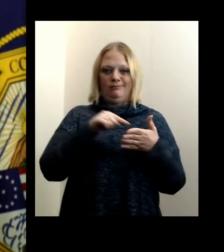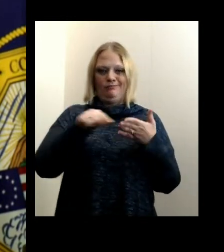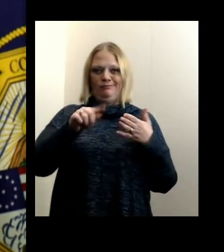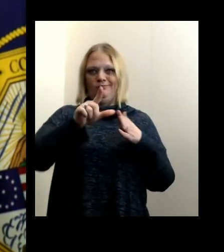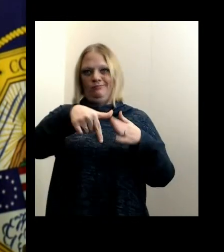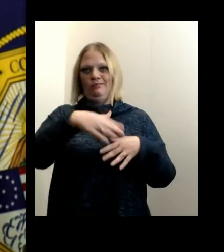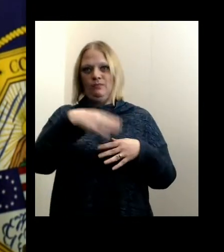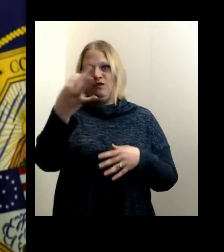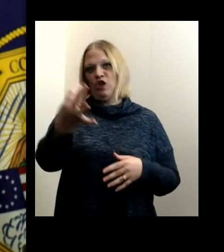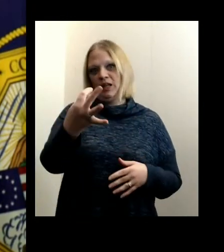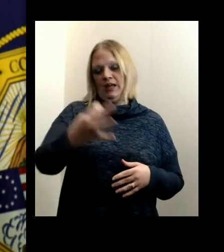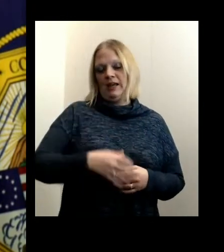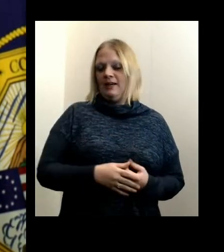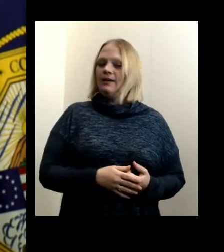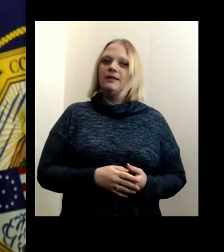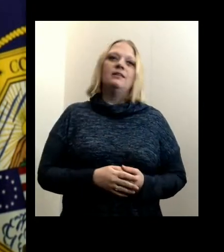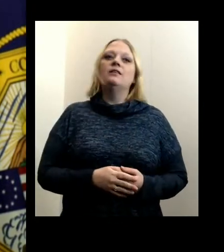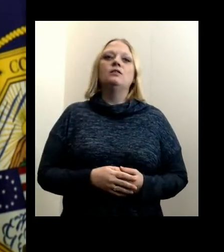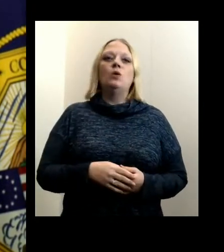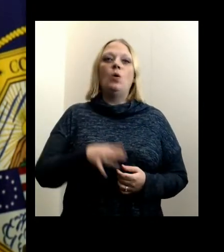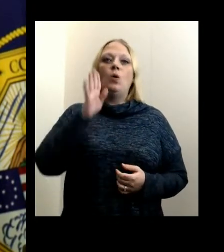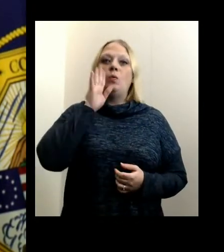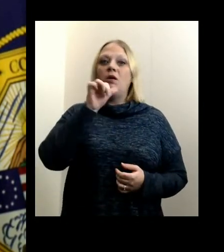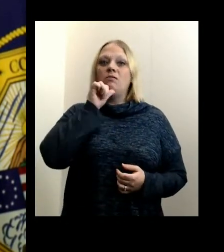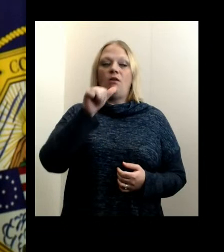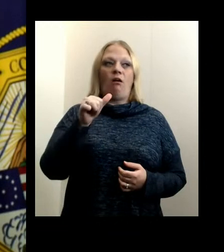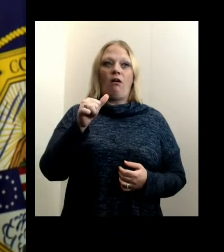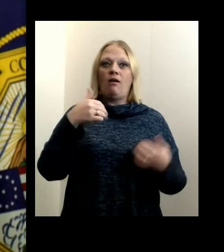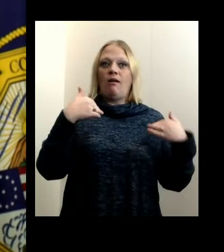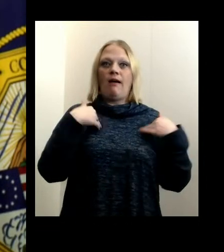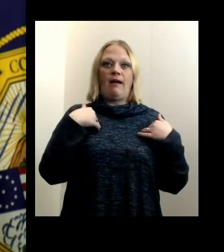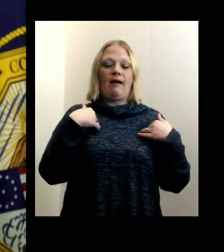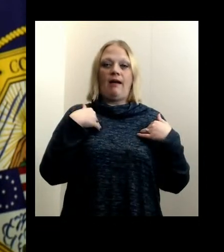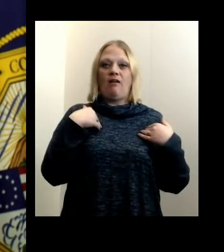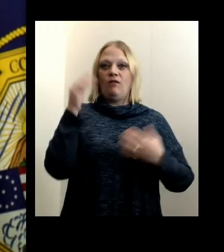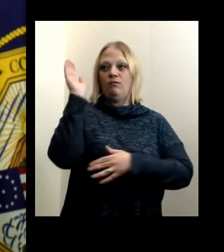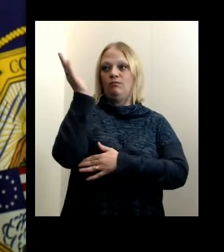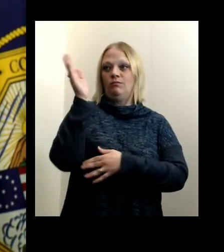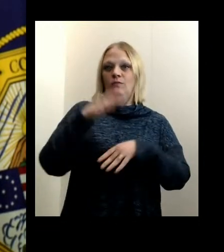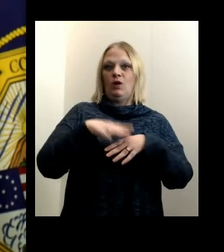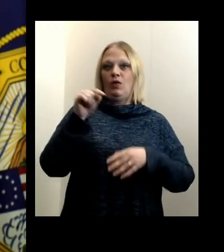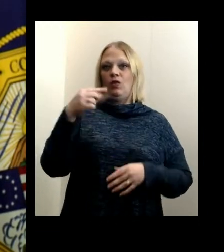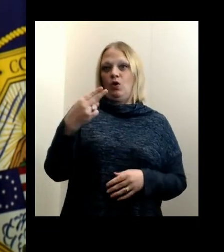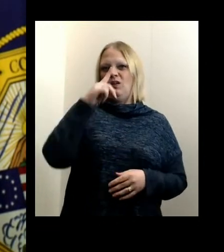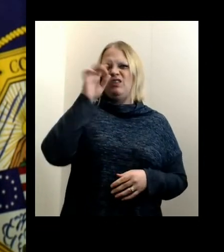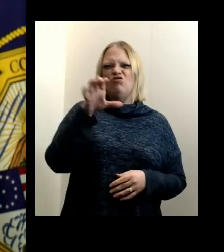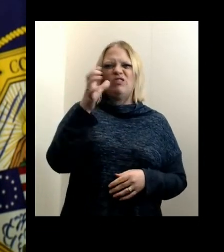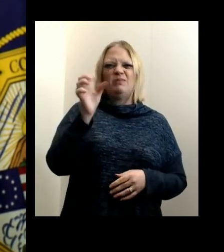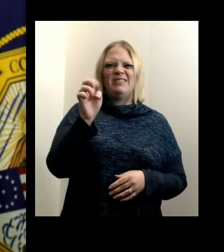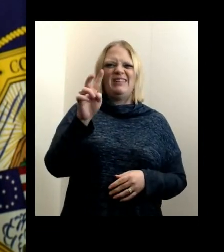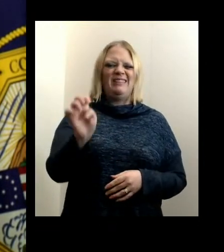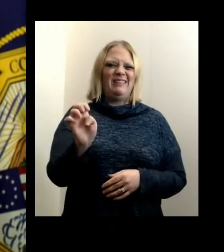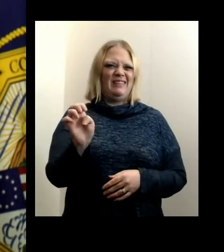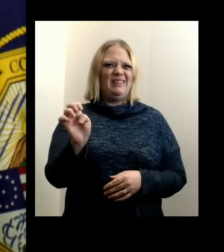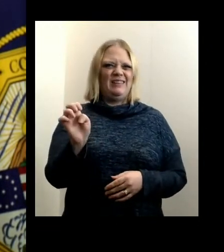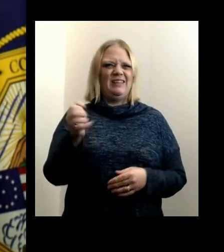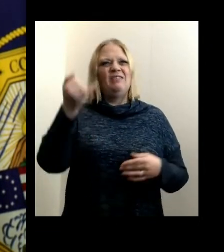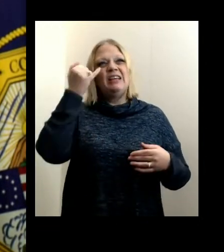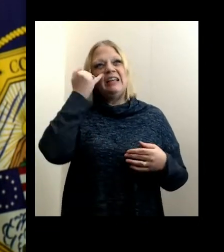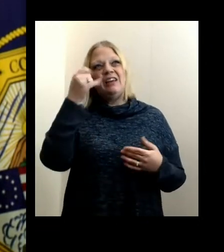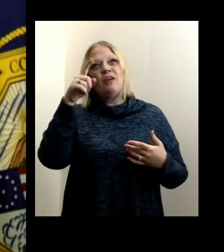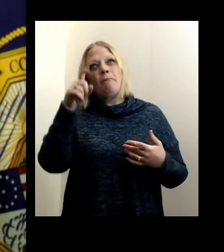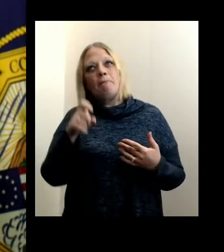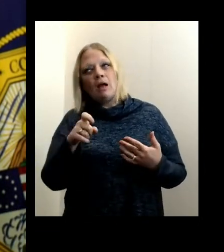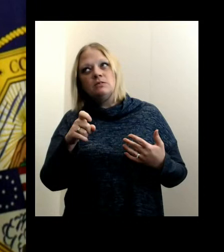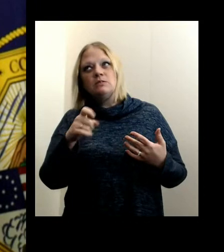on Friday. And we will not hold an update on Thursday, Christmas Eve. If by chance we needed to, due to